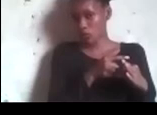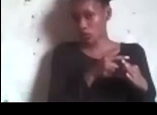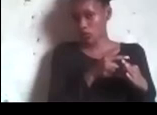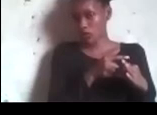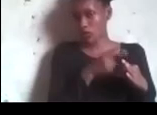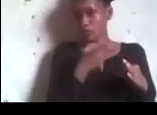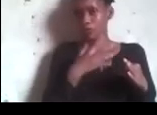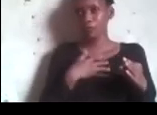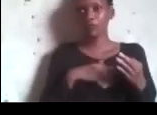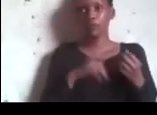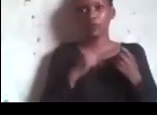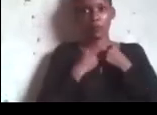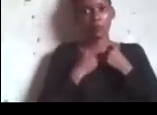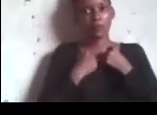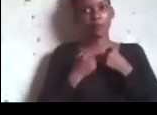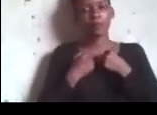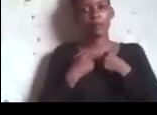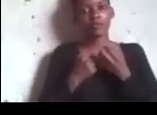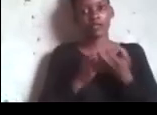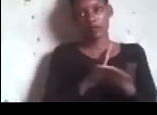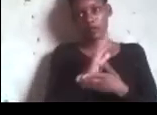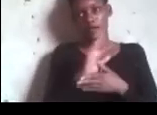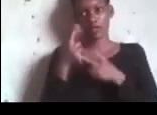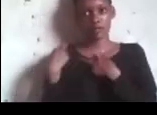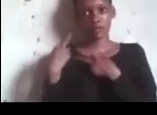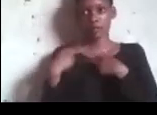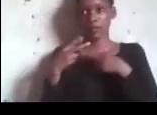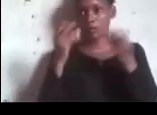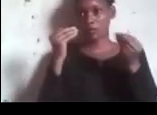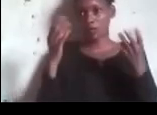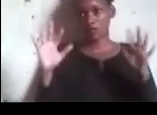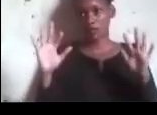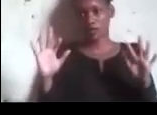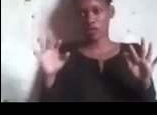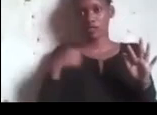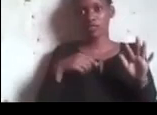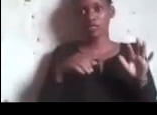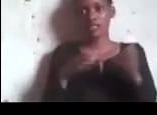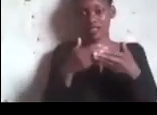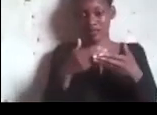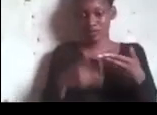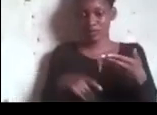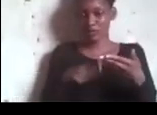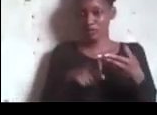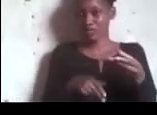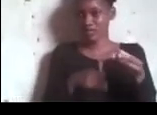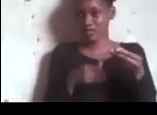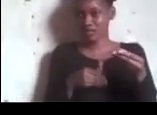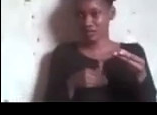parental rights and responsibilities. So that documentation this